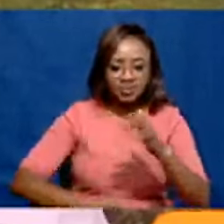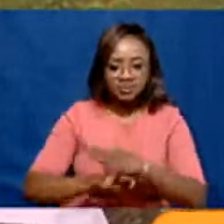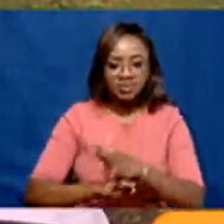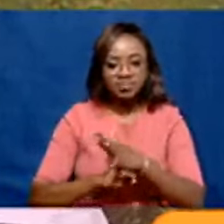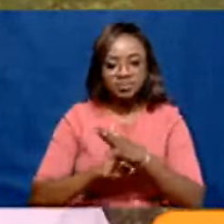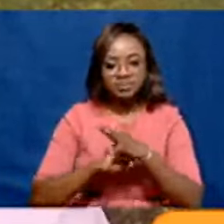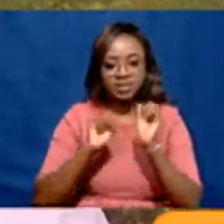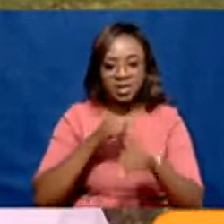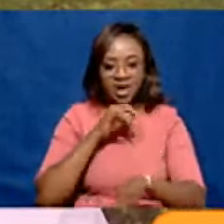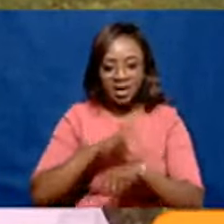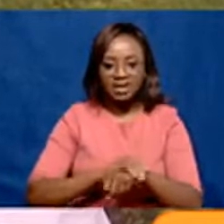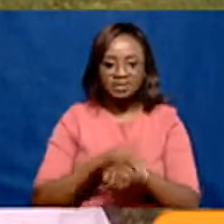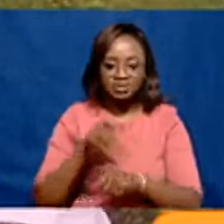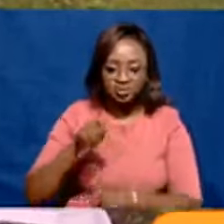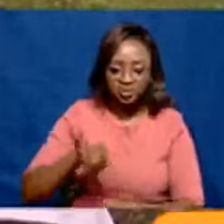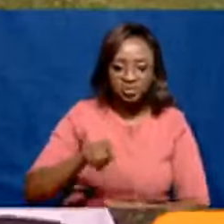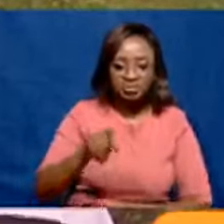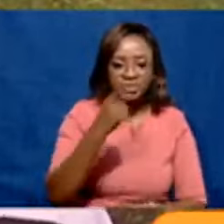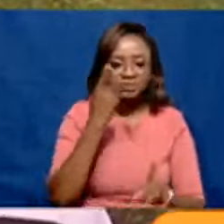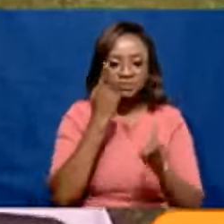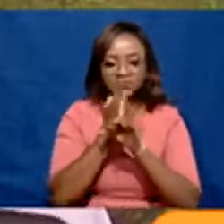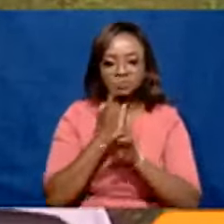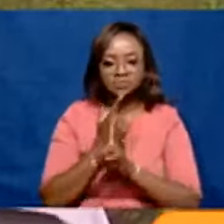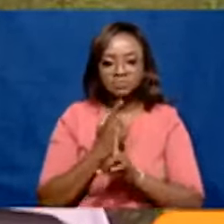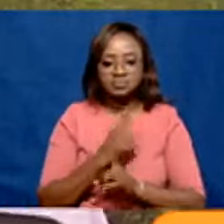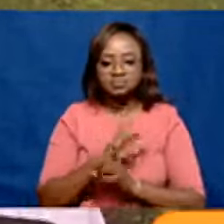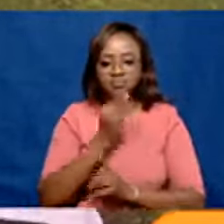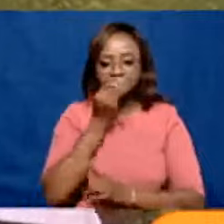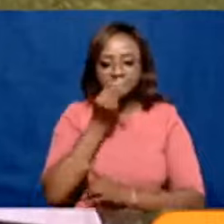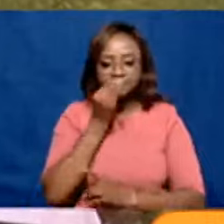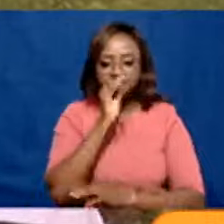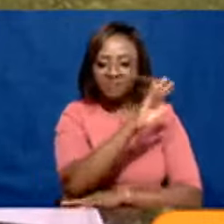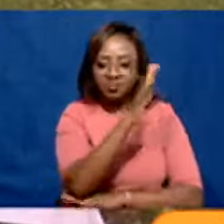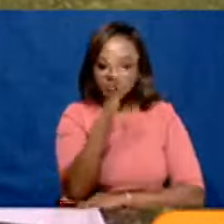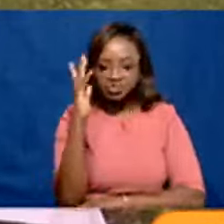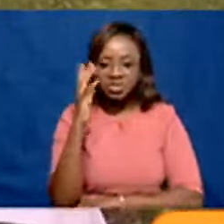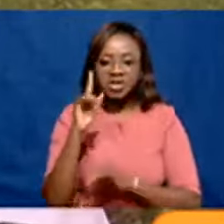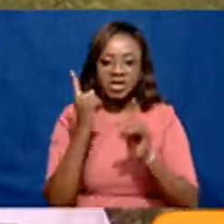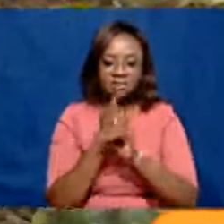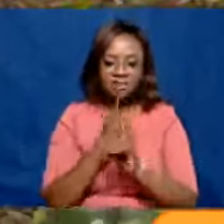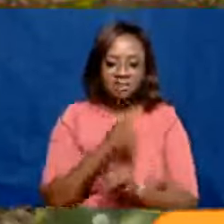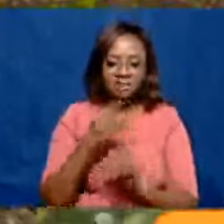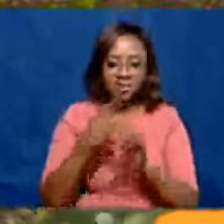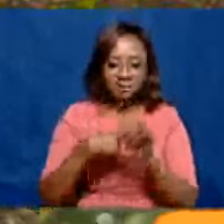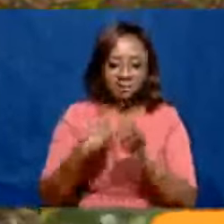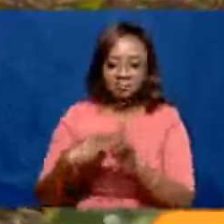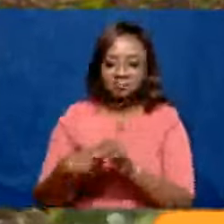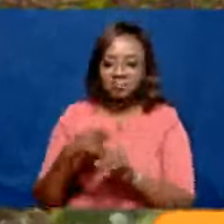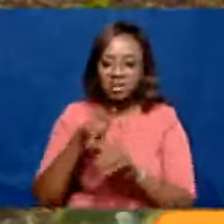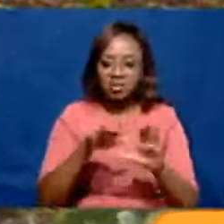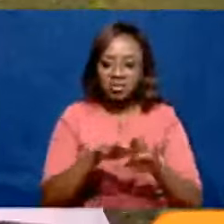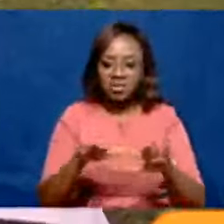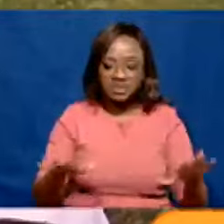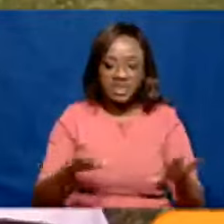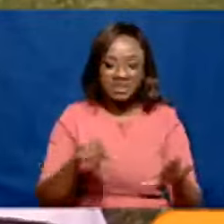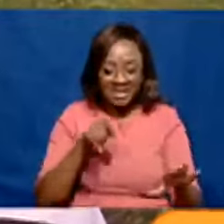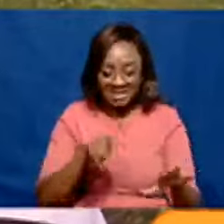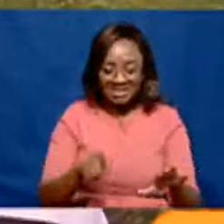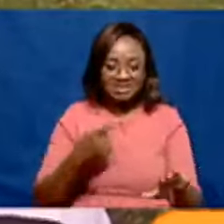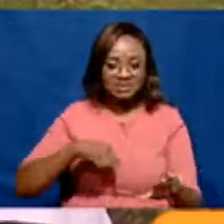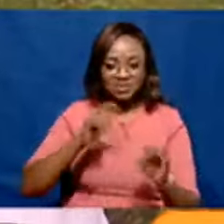to plant certain tree, food trees and fodder crops on the farm. And these have to be